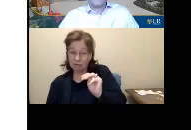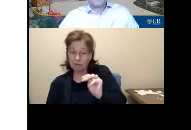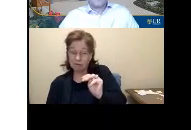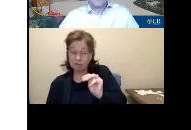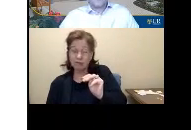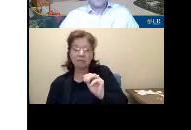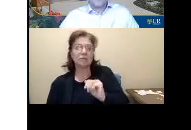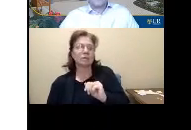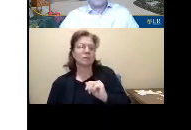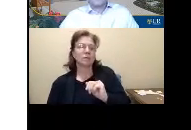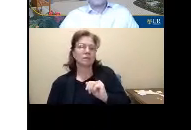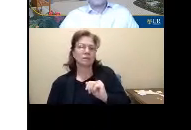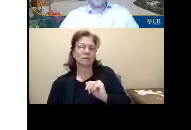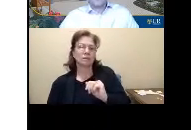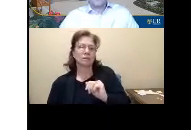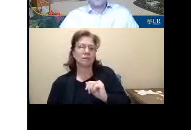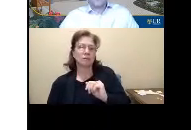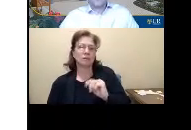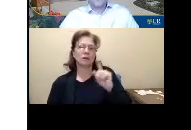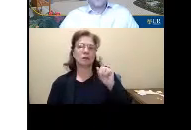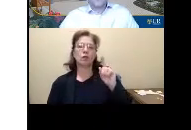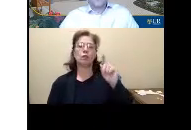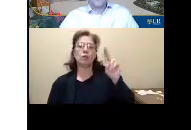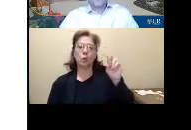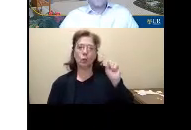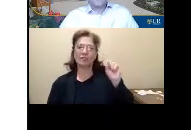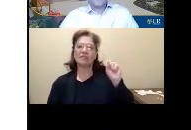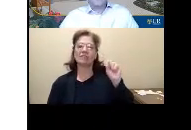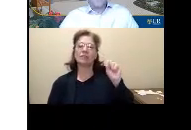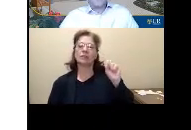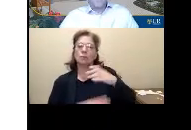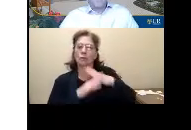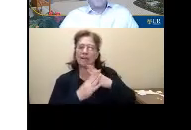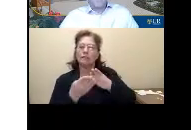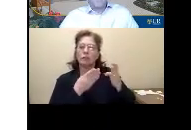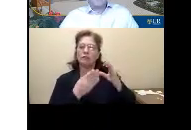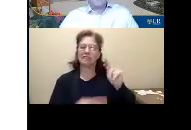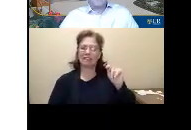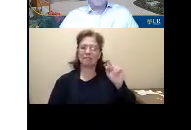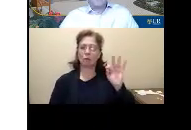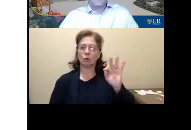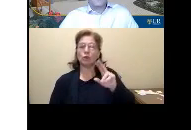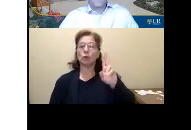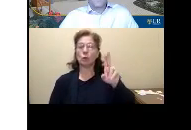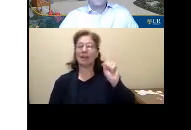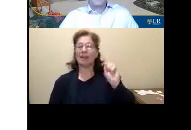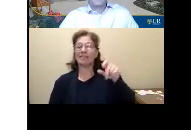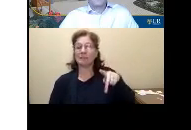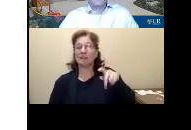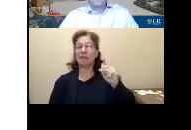U.S. Preventive Services Task Force recommendation criteria, we've now expanded that to